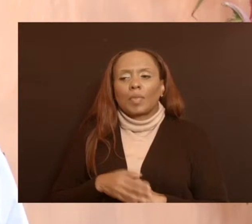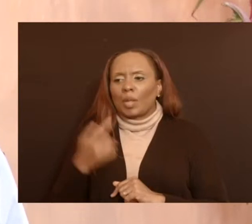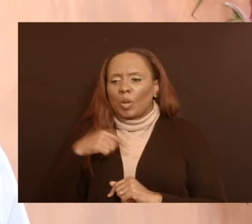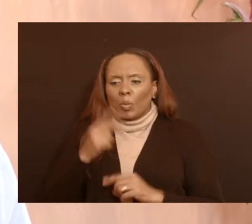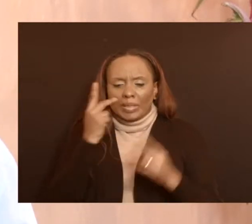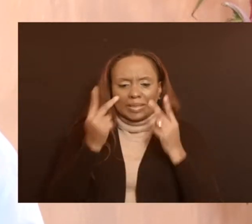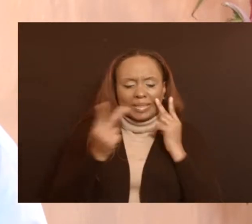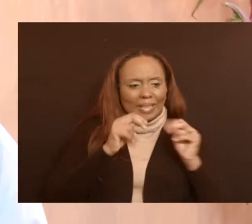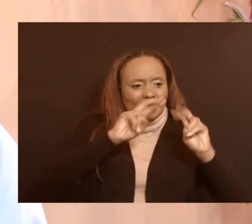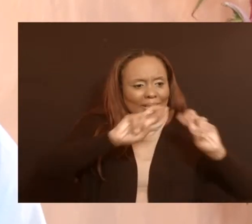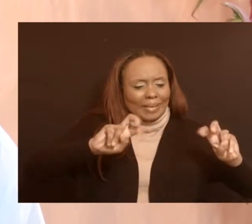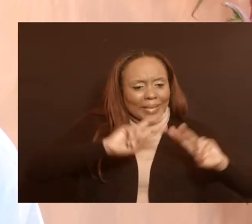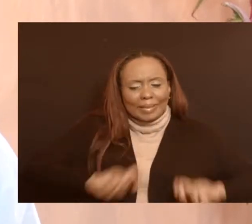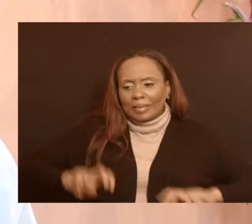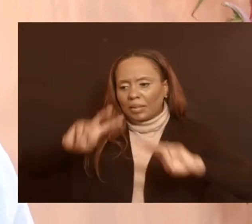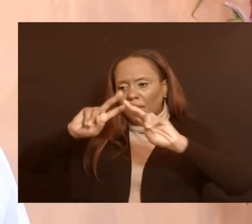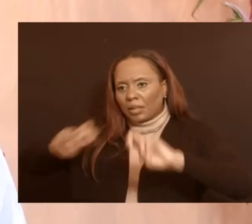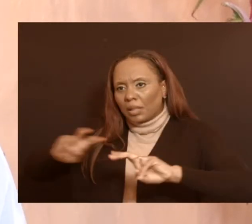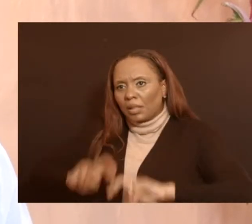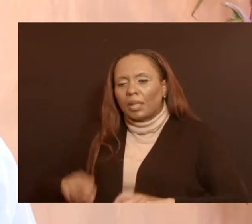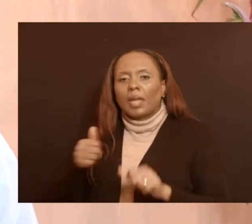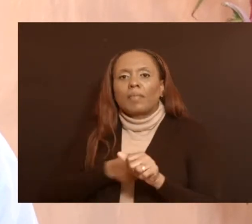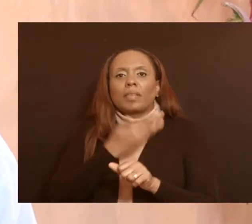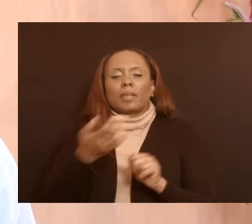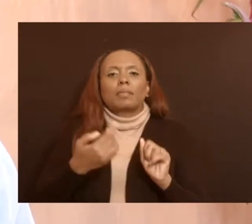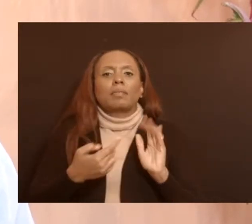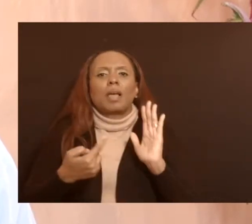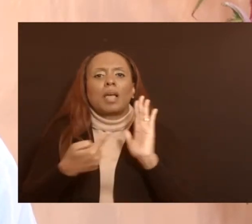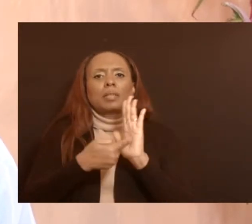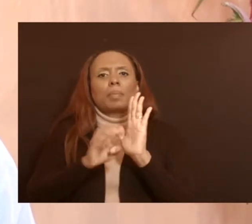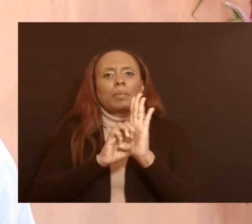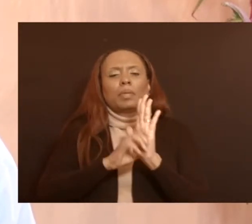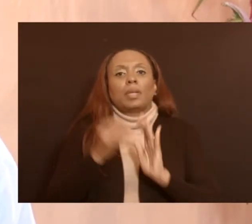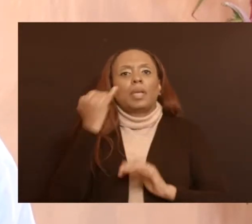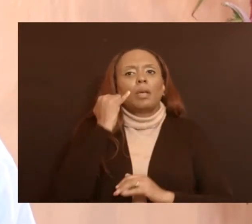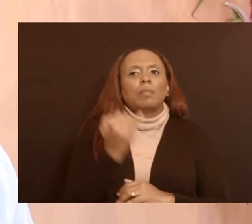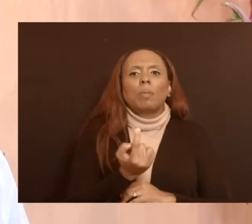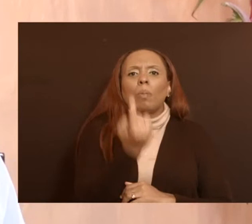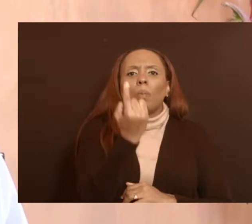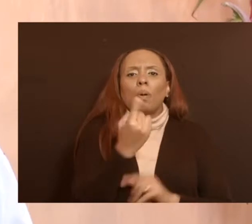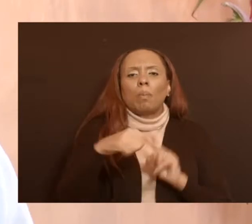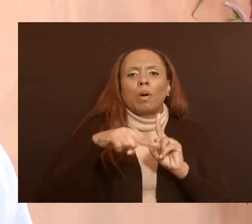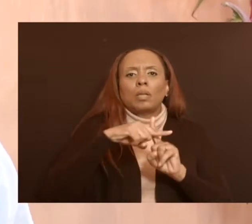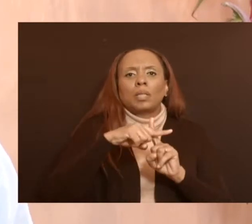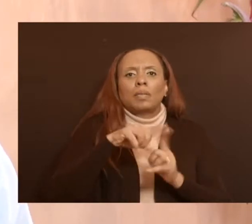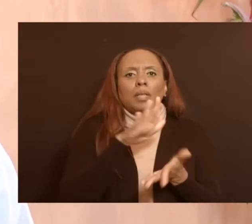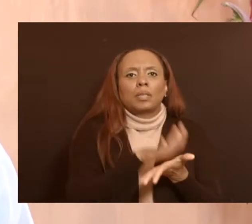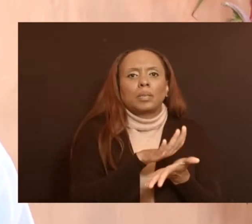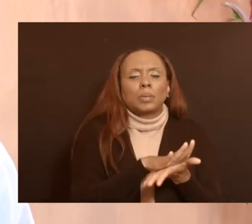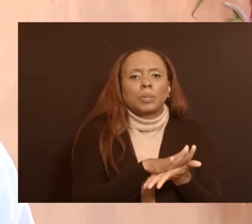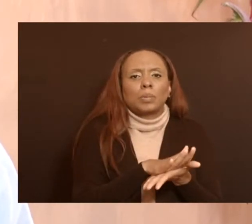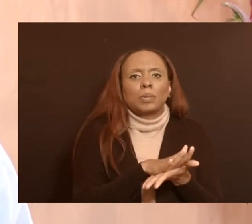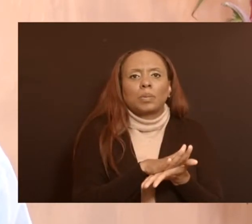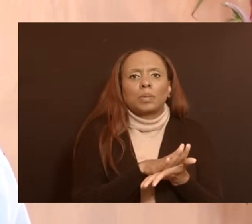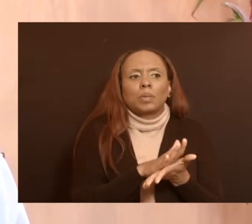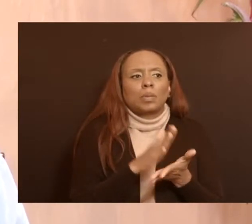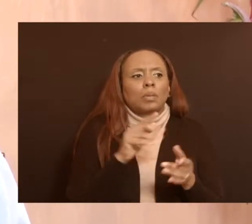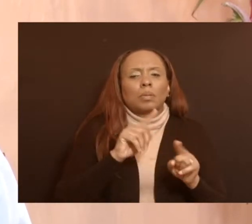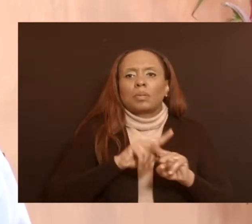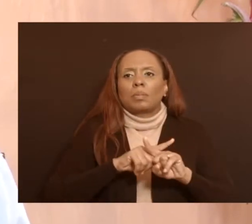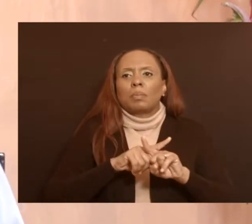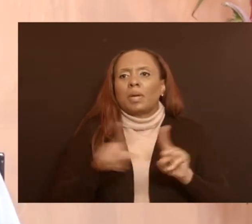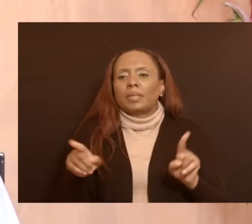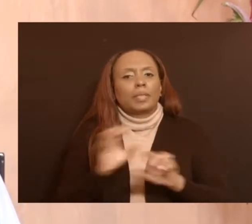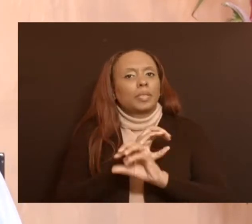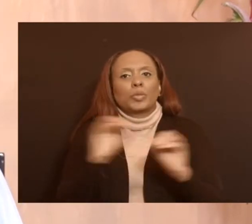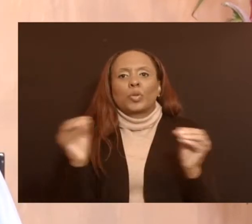transmission. For example, if you have one positive case at a school, but there are no more positive cases at the school, then you don't have an